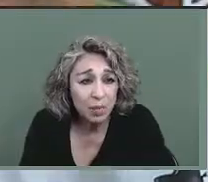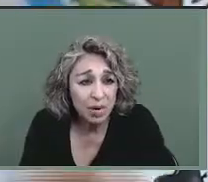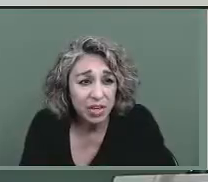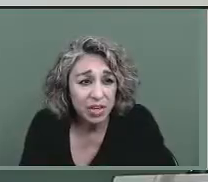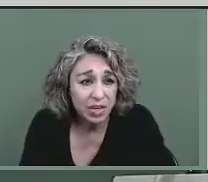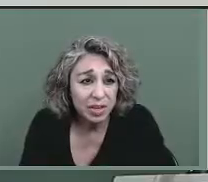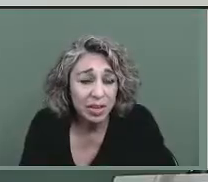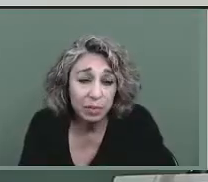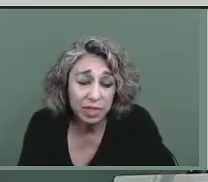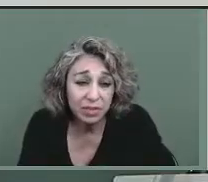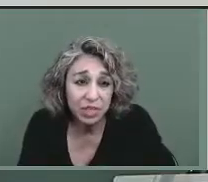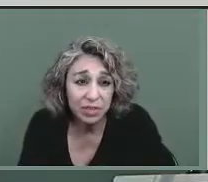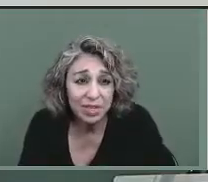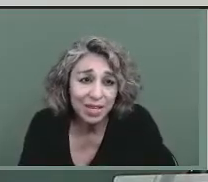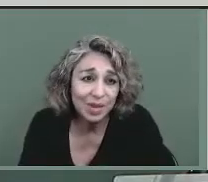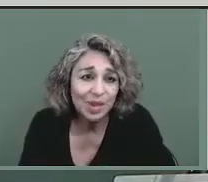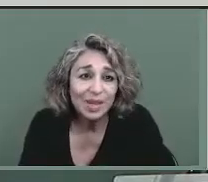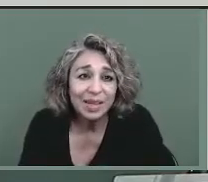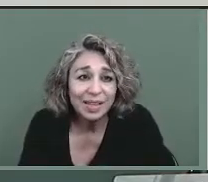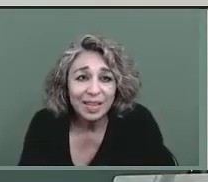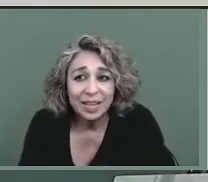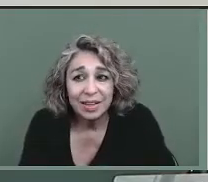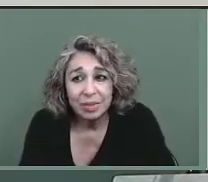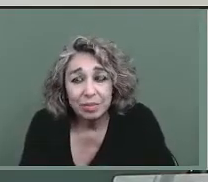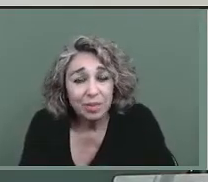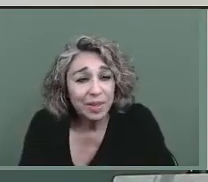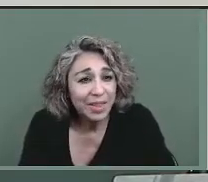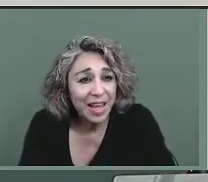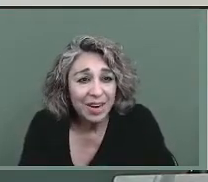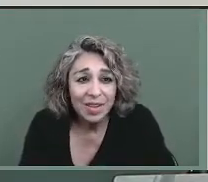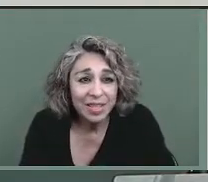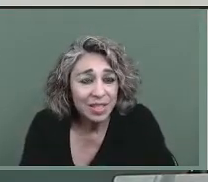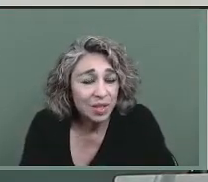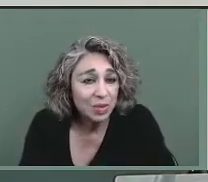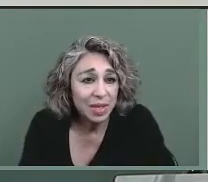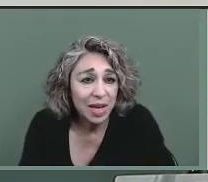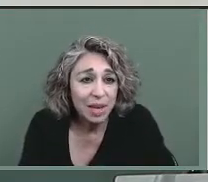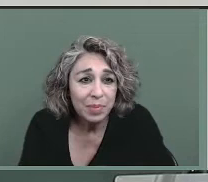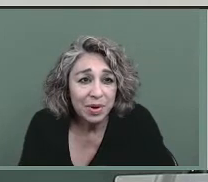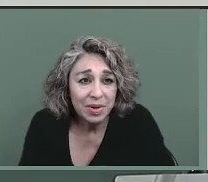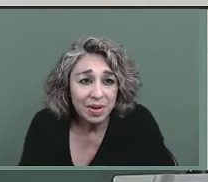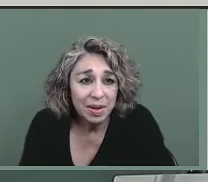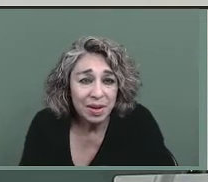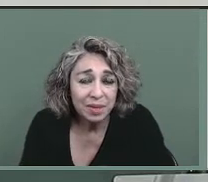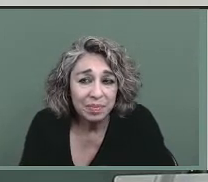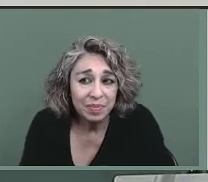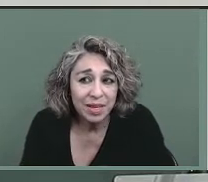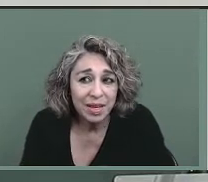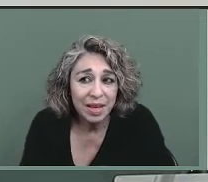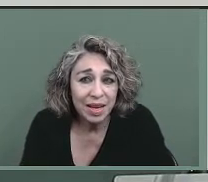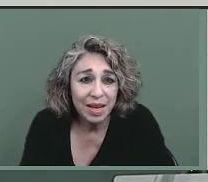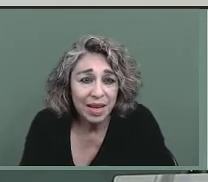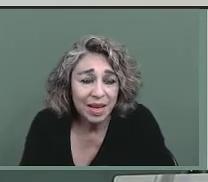one operation that was of a juicy deal. But that all has to do with the upper